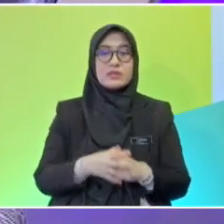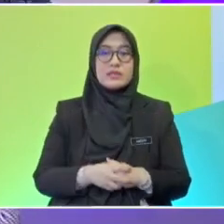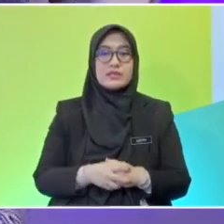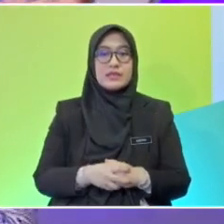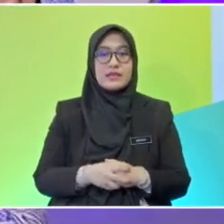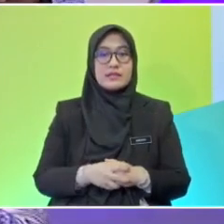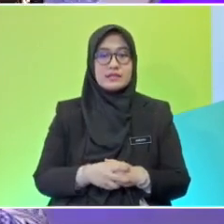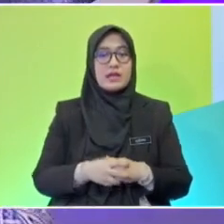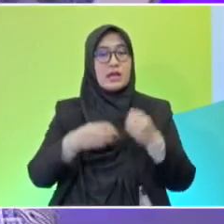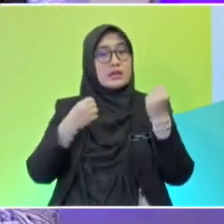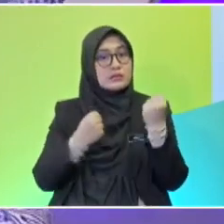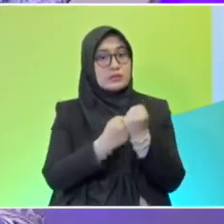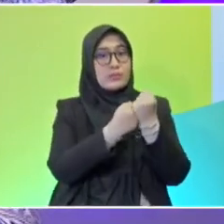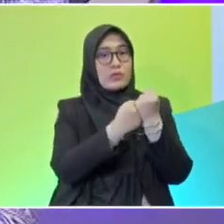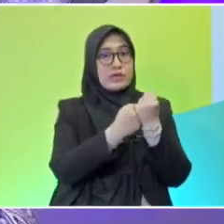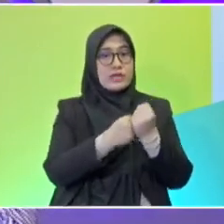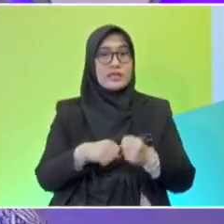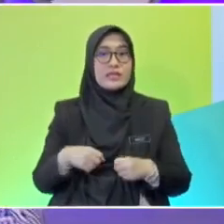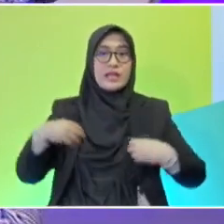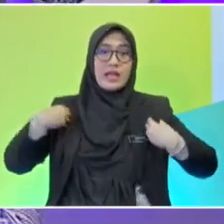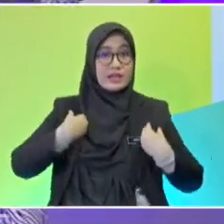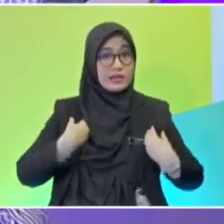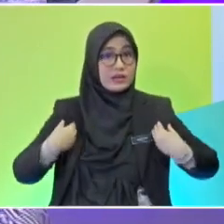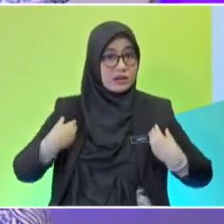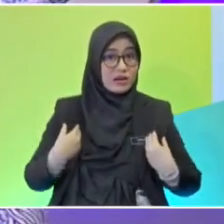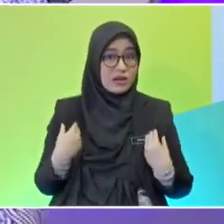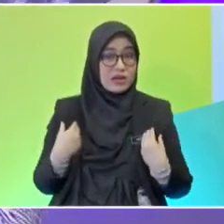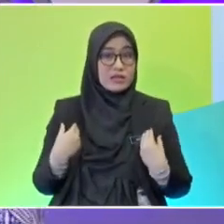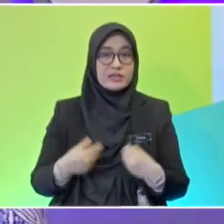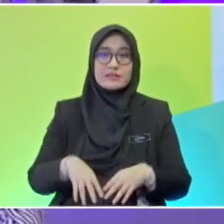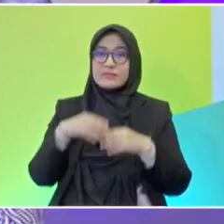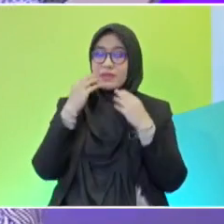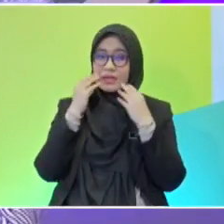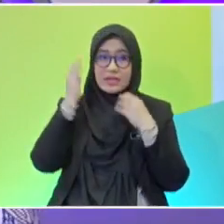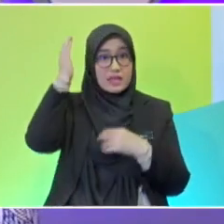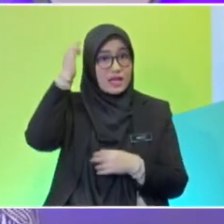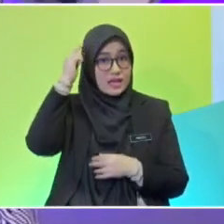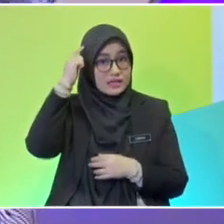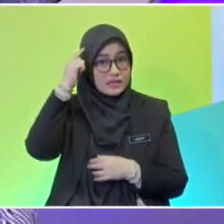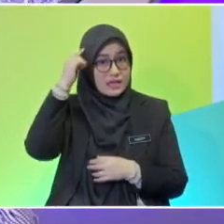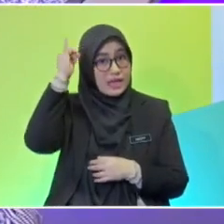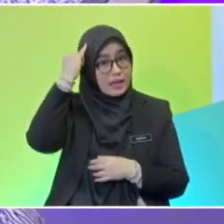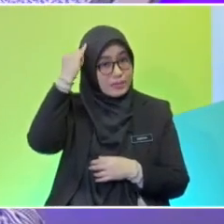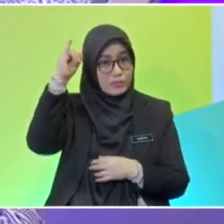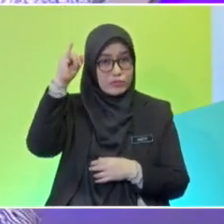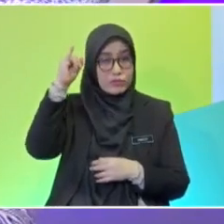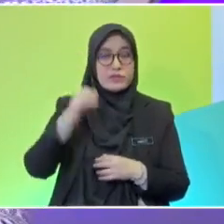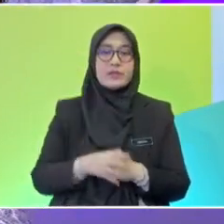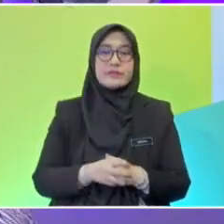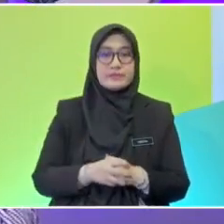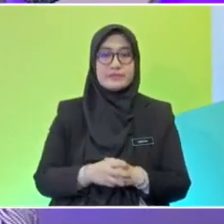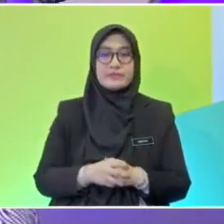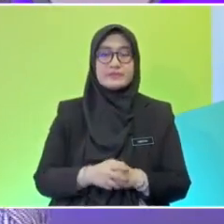mimes, gestures, actions, or even pictures, illustrations. All of these are supported questions.